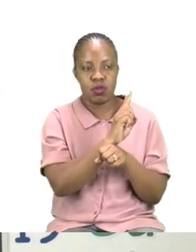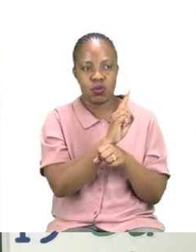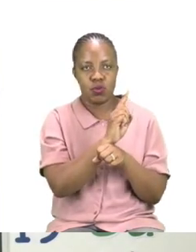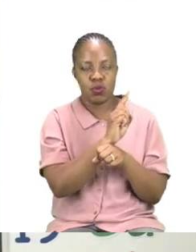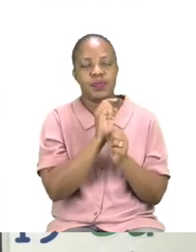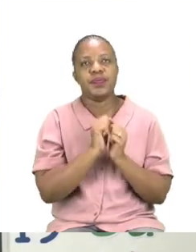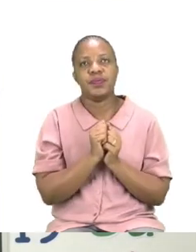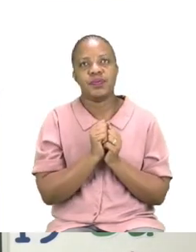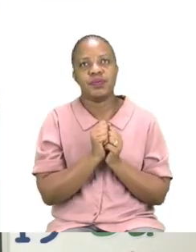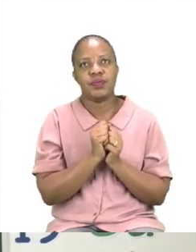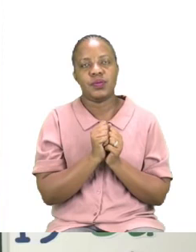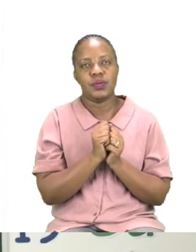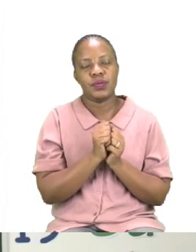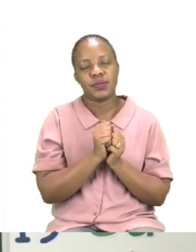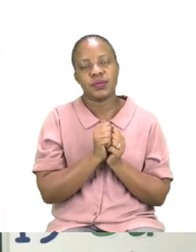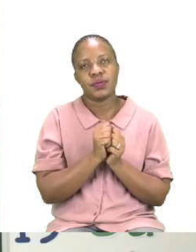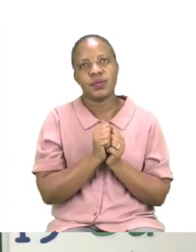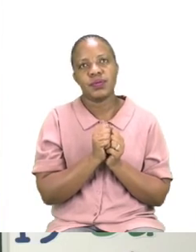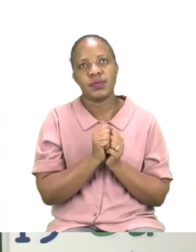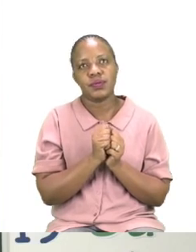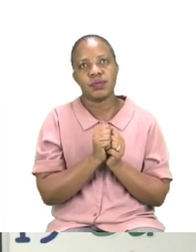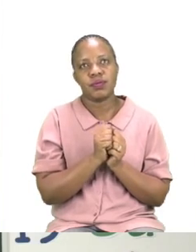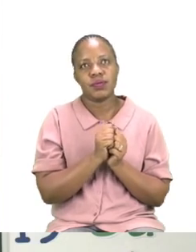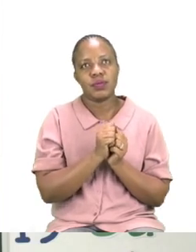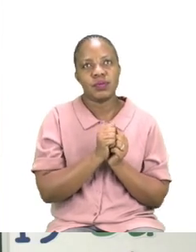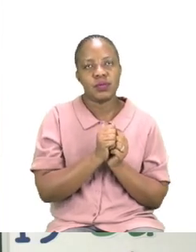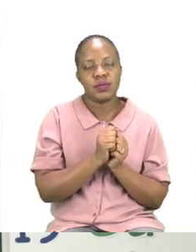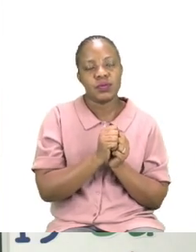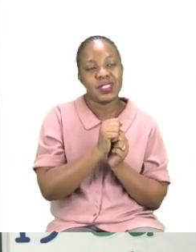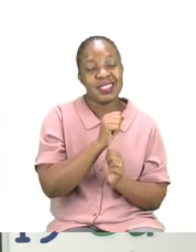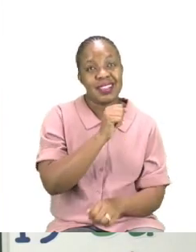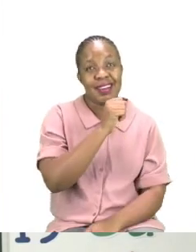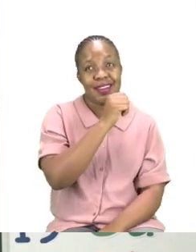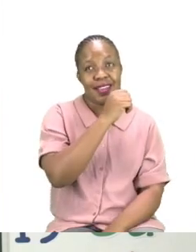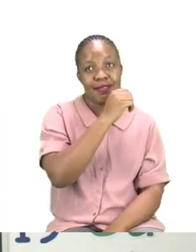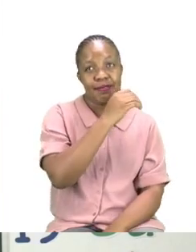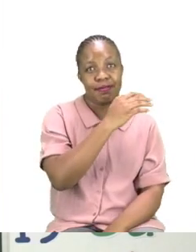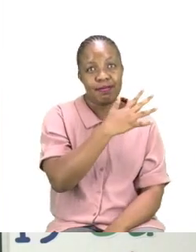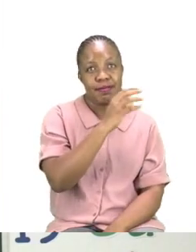down in their tens, which will read 50